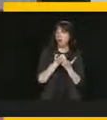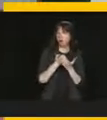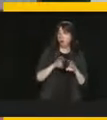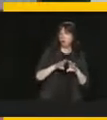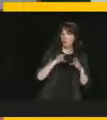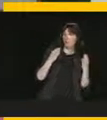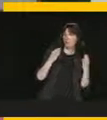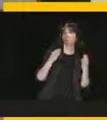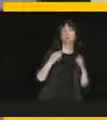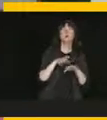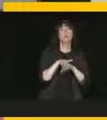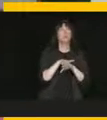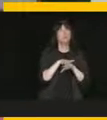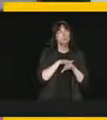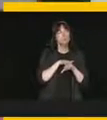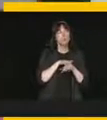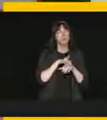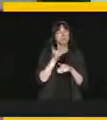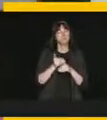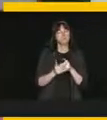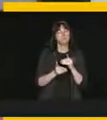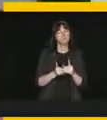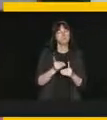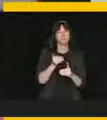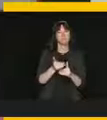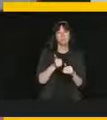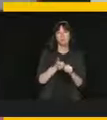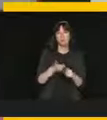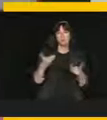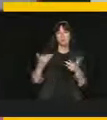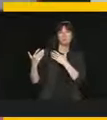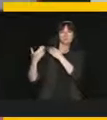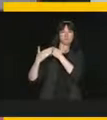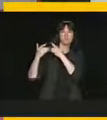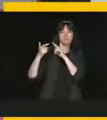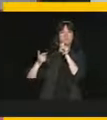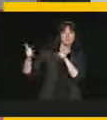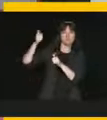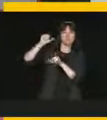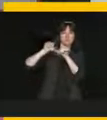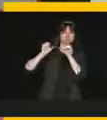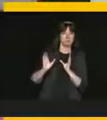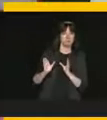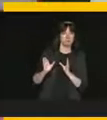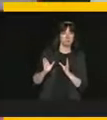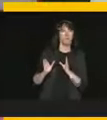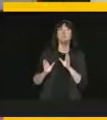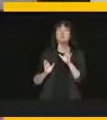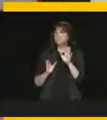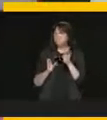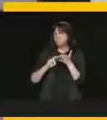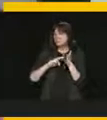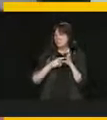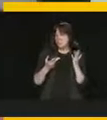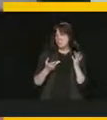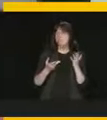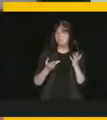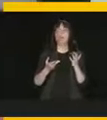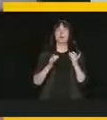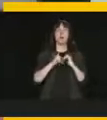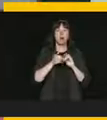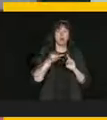careful and will be guided by science. Here's what the guidelines mean for you. Controlling